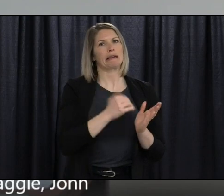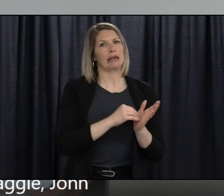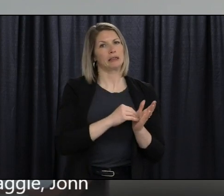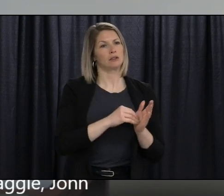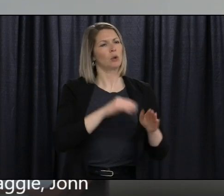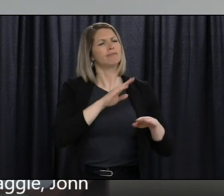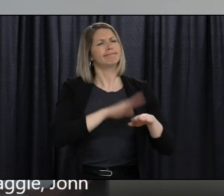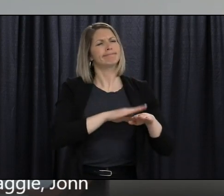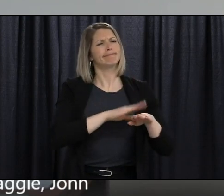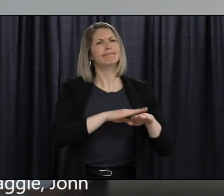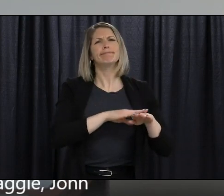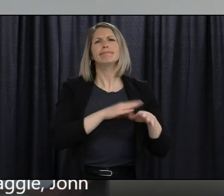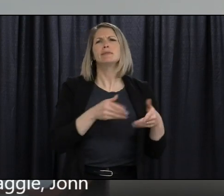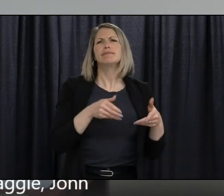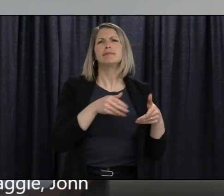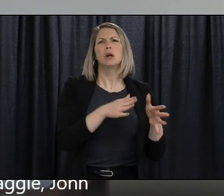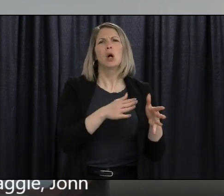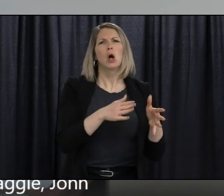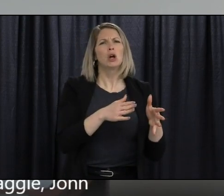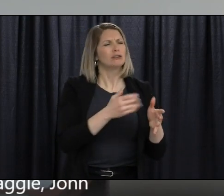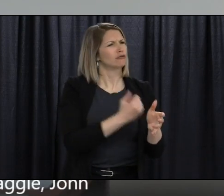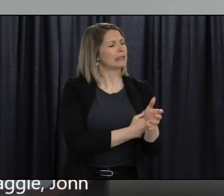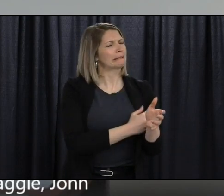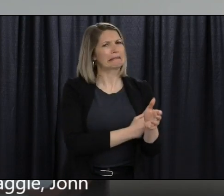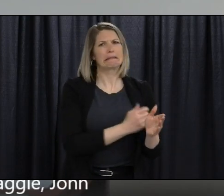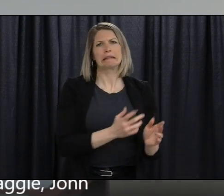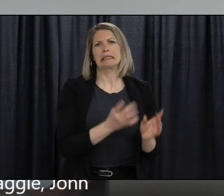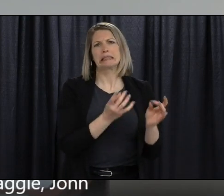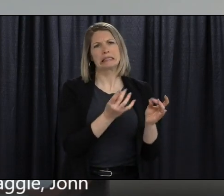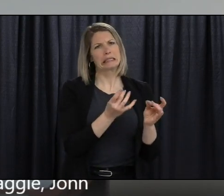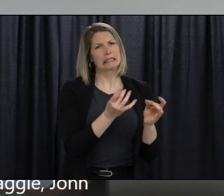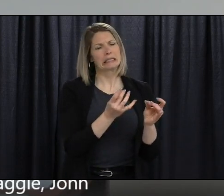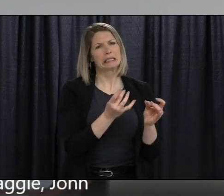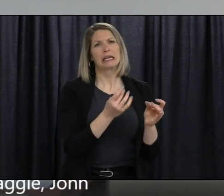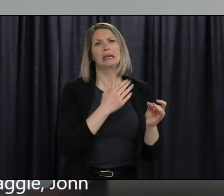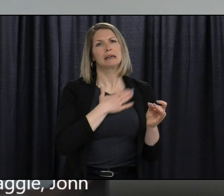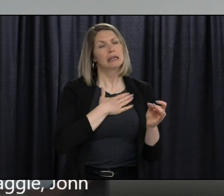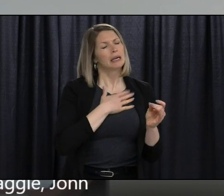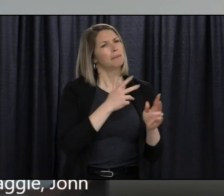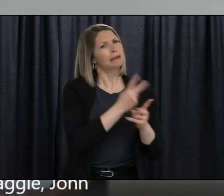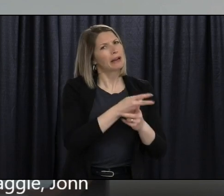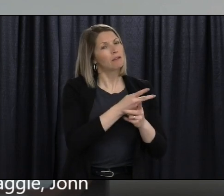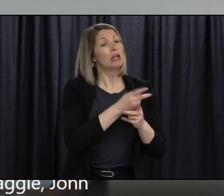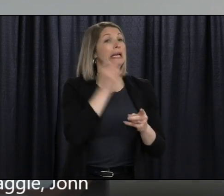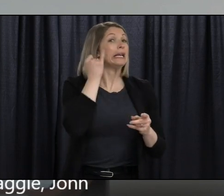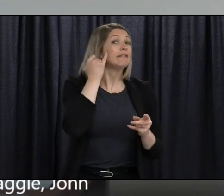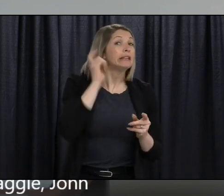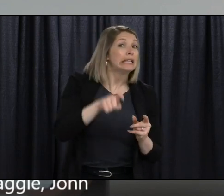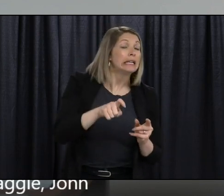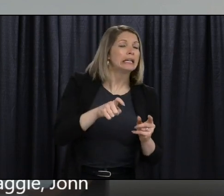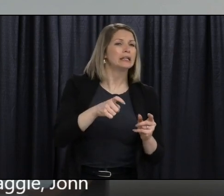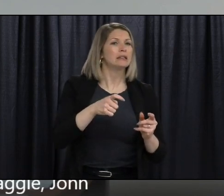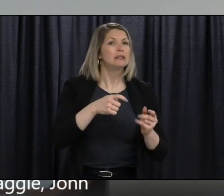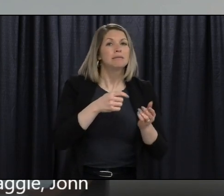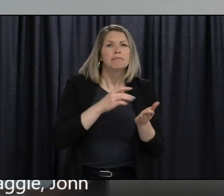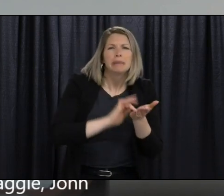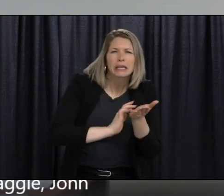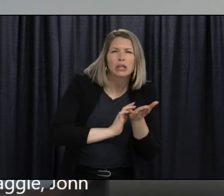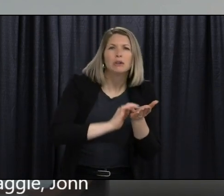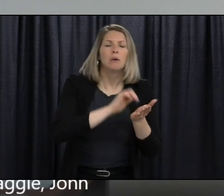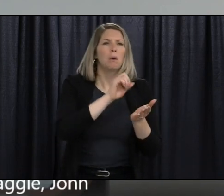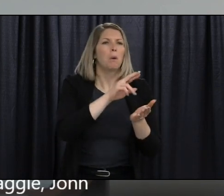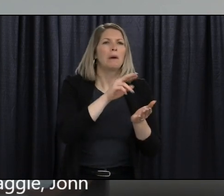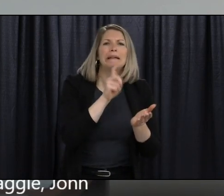So we are working closely with our community groups to provide them with the support that they need to support the